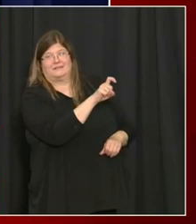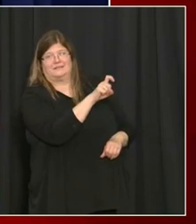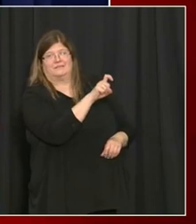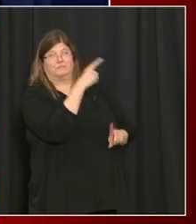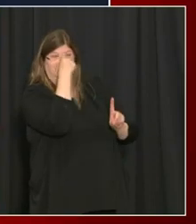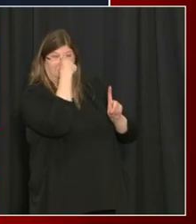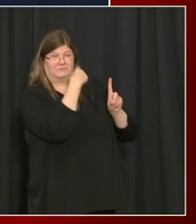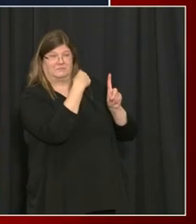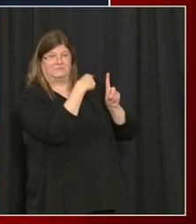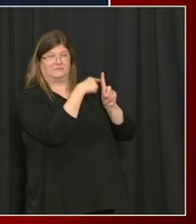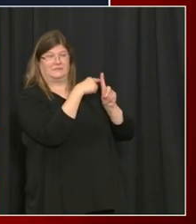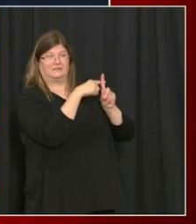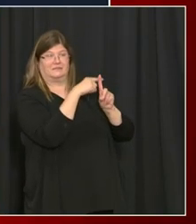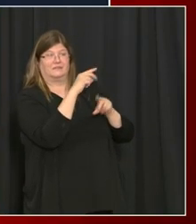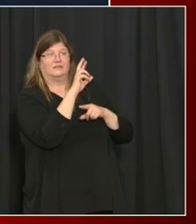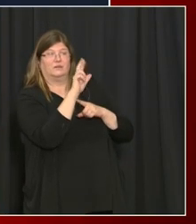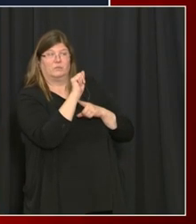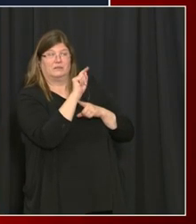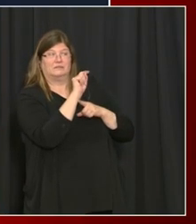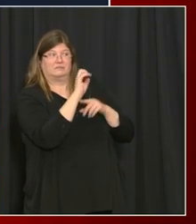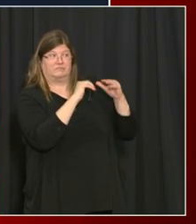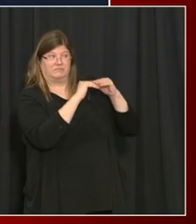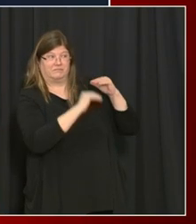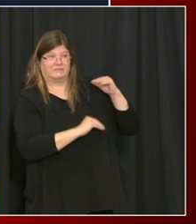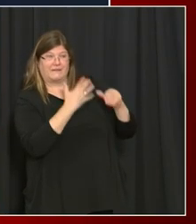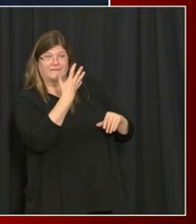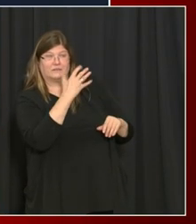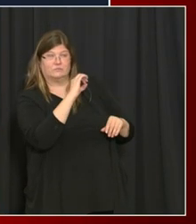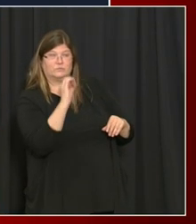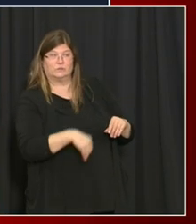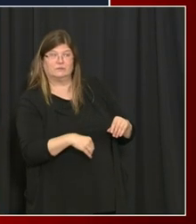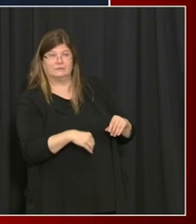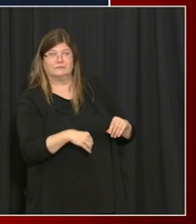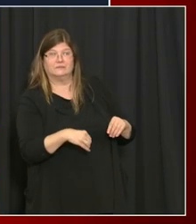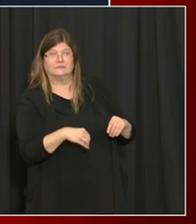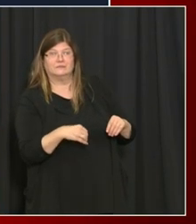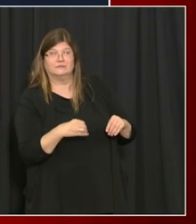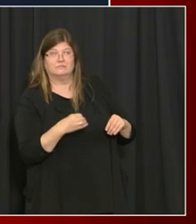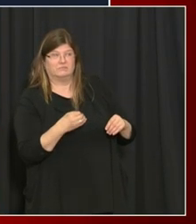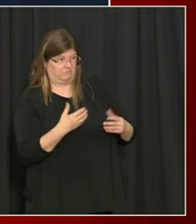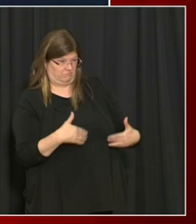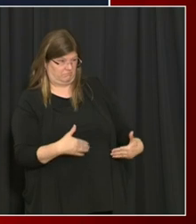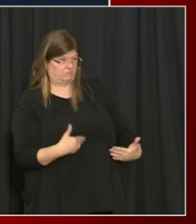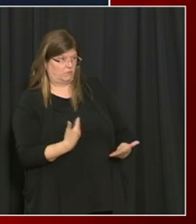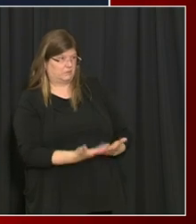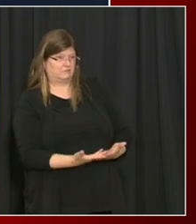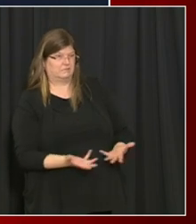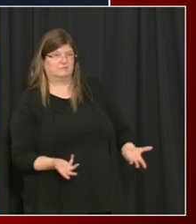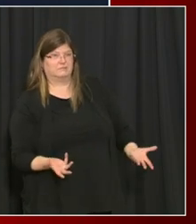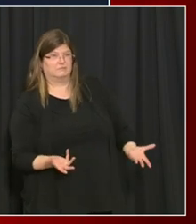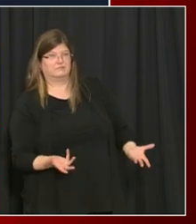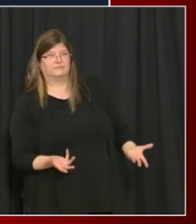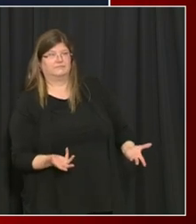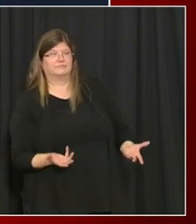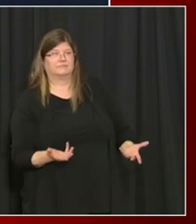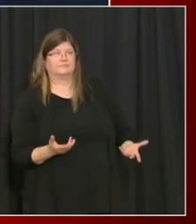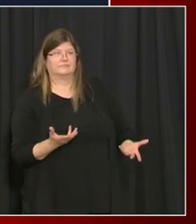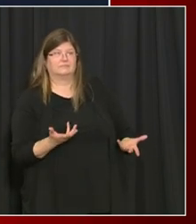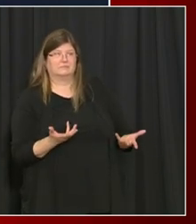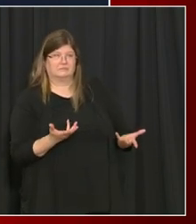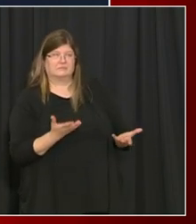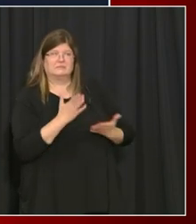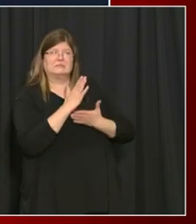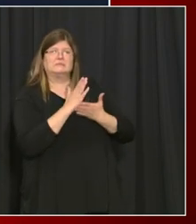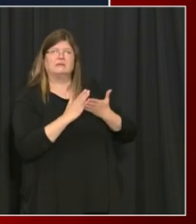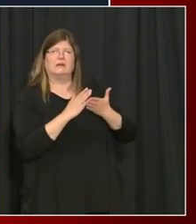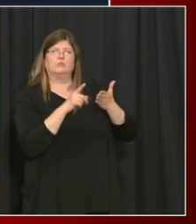haven't gotten to. And then there was some criticism of a massaging, and that's my word, of this